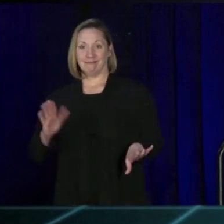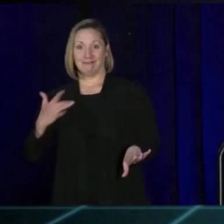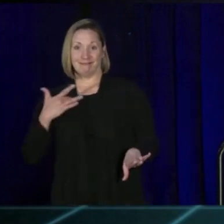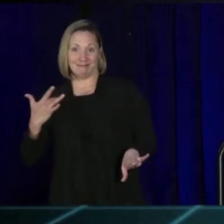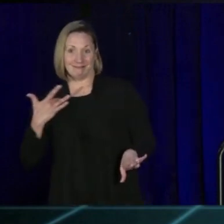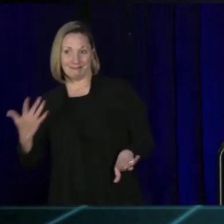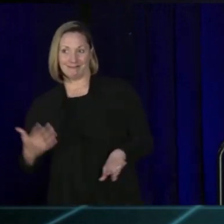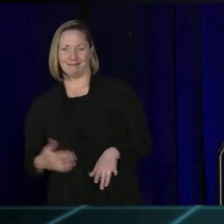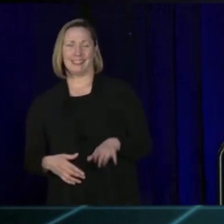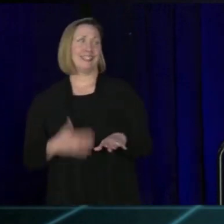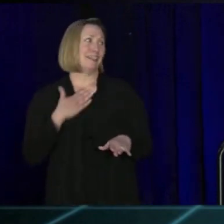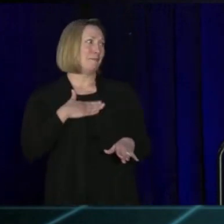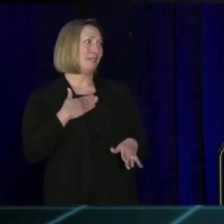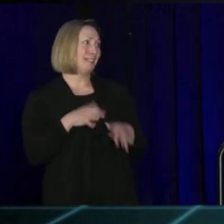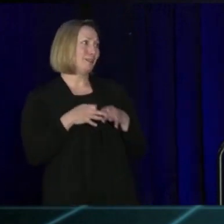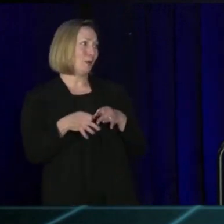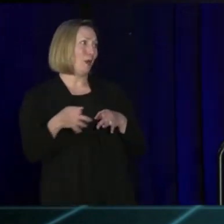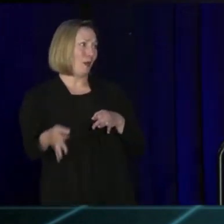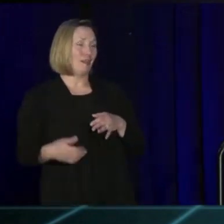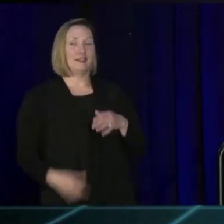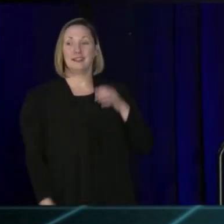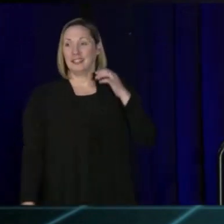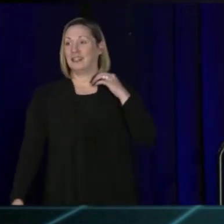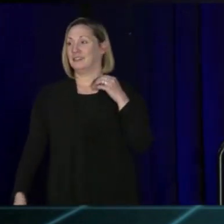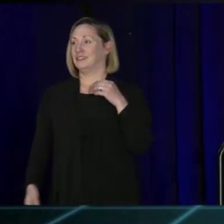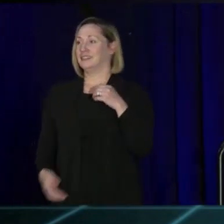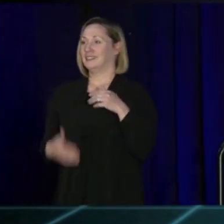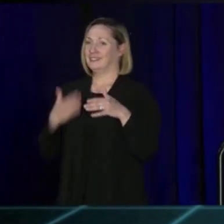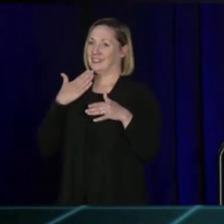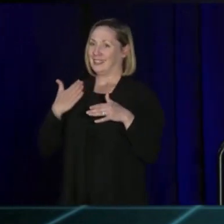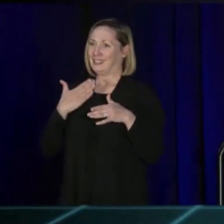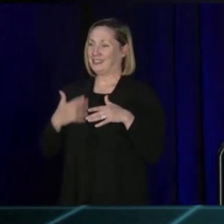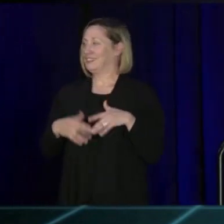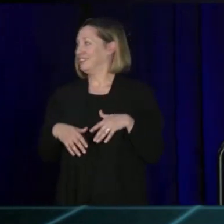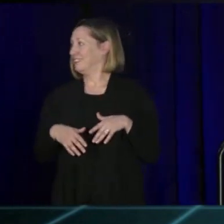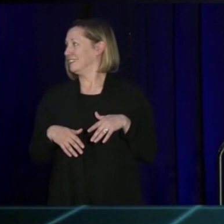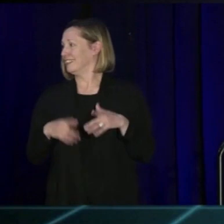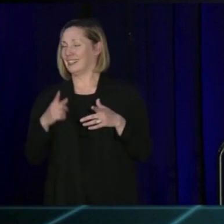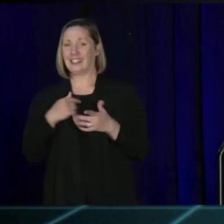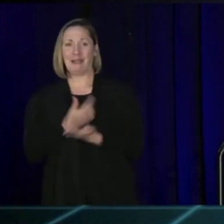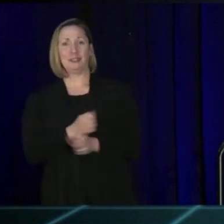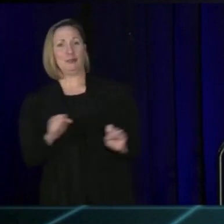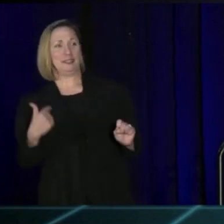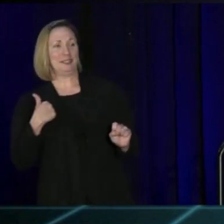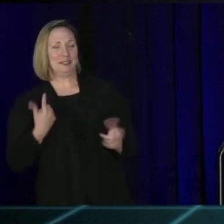Yeah, please stall a little bit. Yes. Thank you. You came to the rescue.